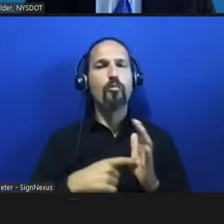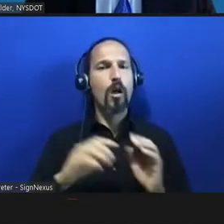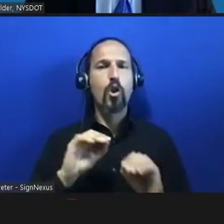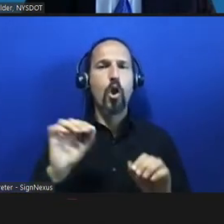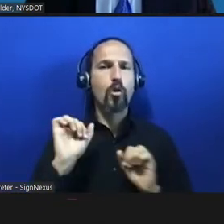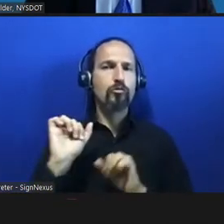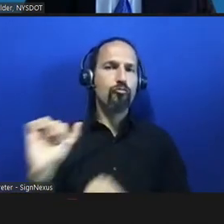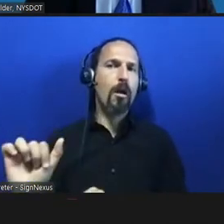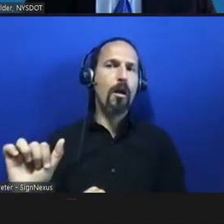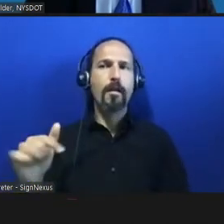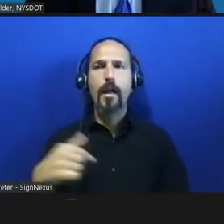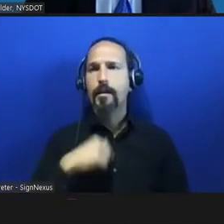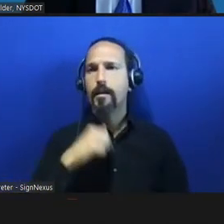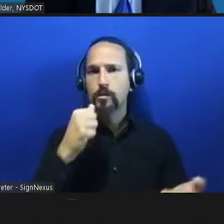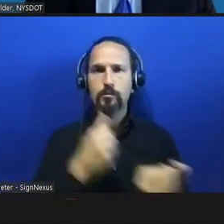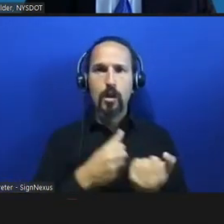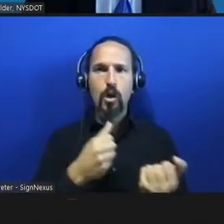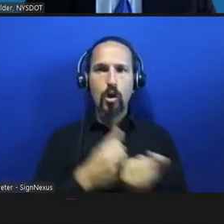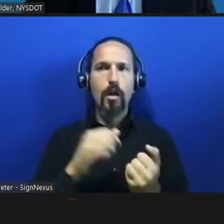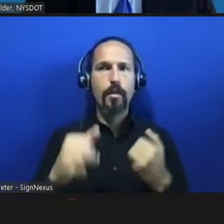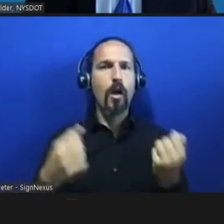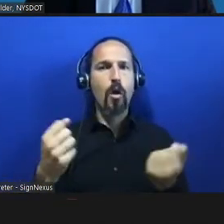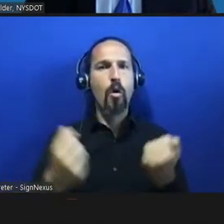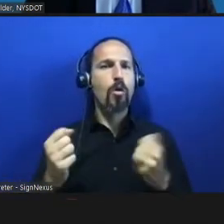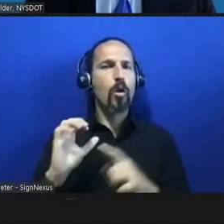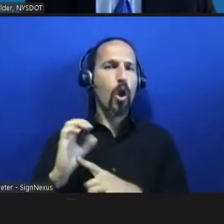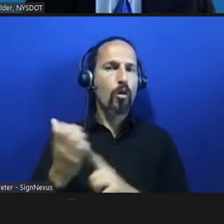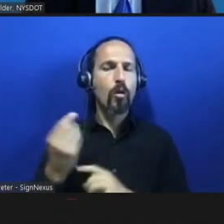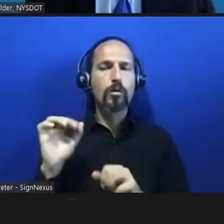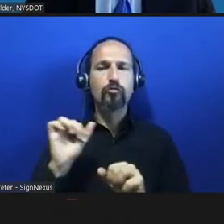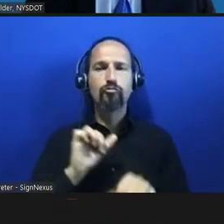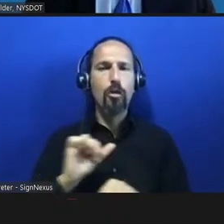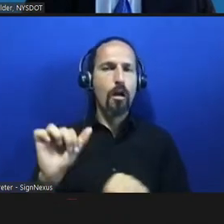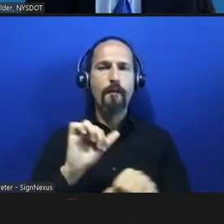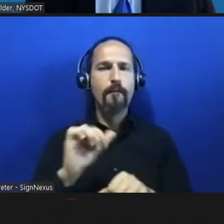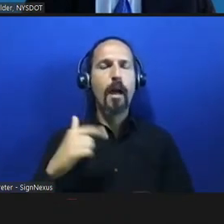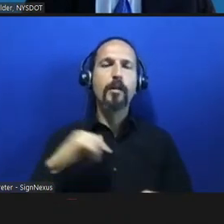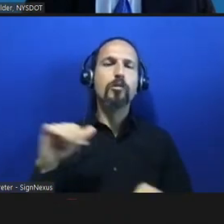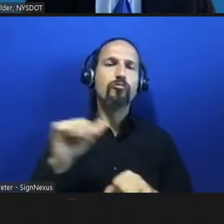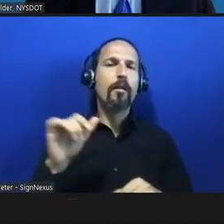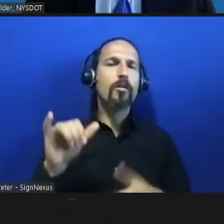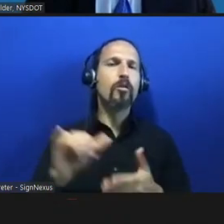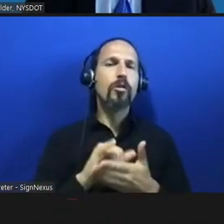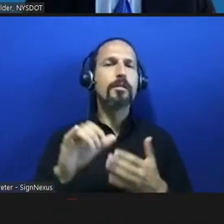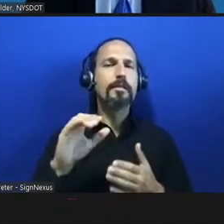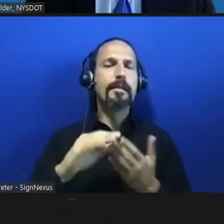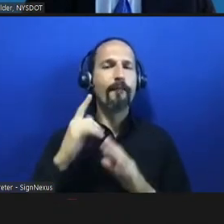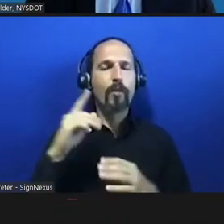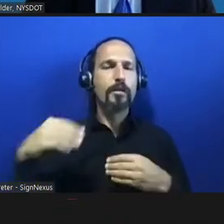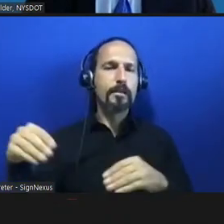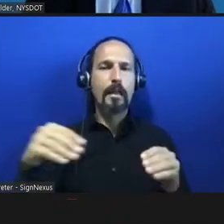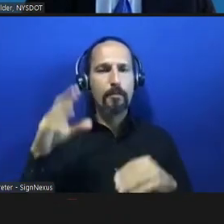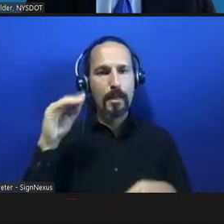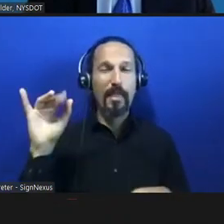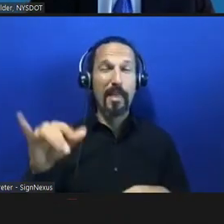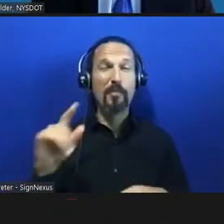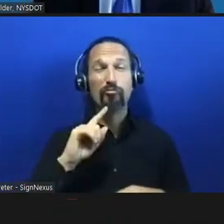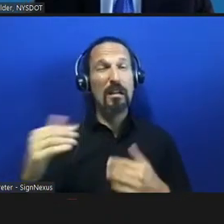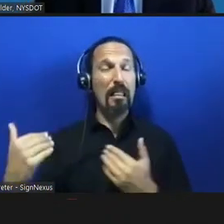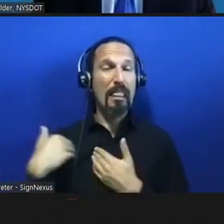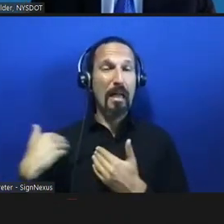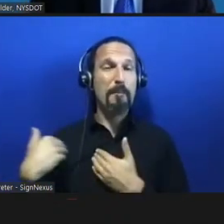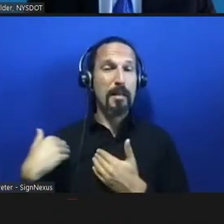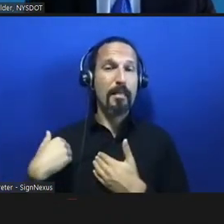I'm not a fan of Auto culture or driving I had to drive in New York City as a Salesman driving is a liability